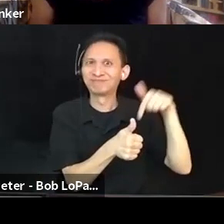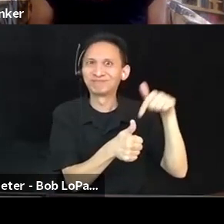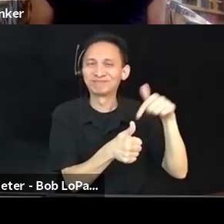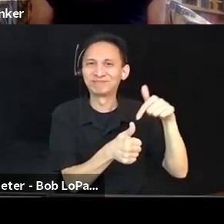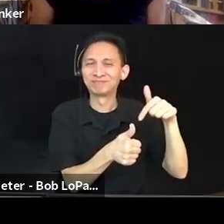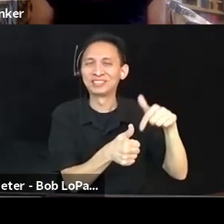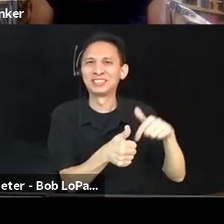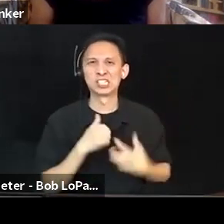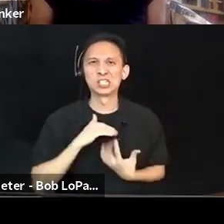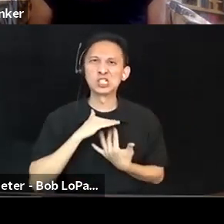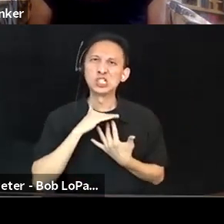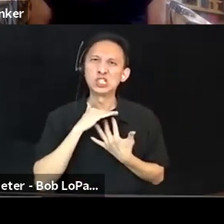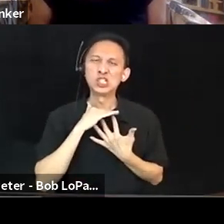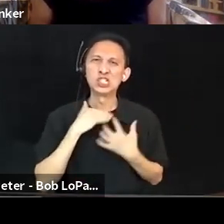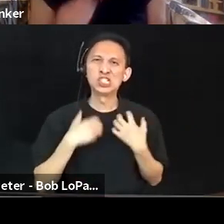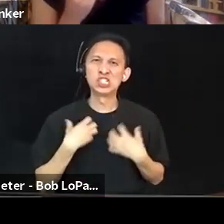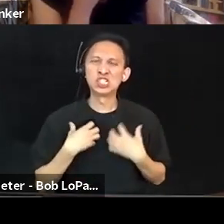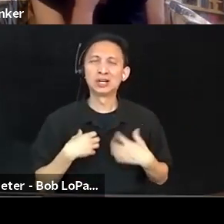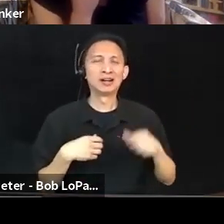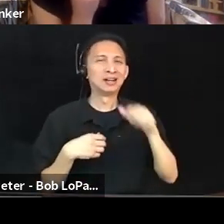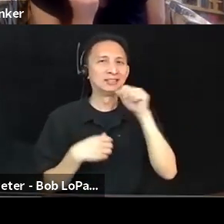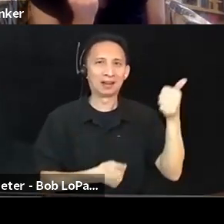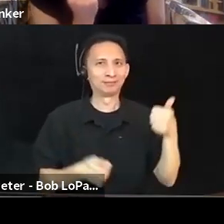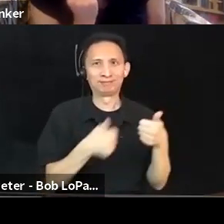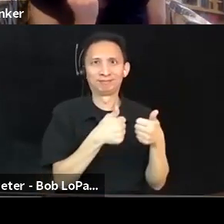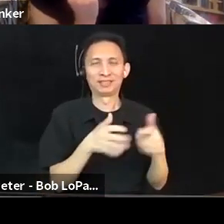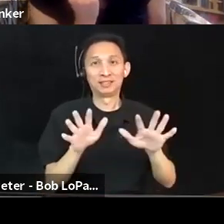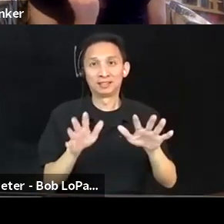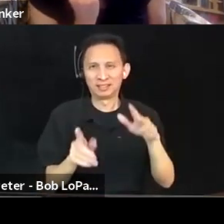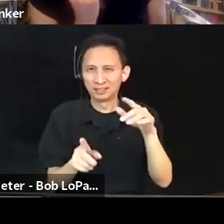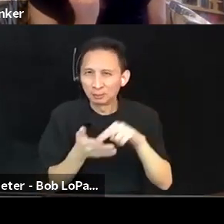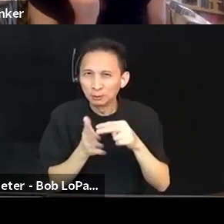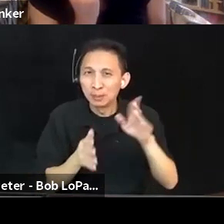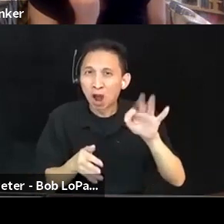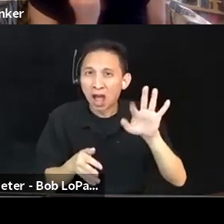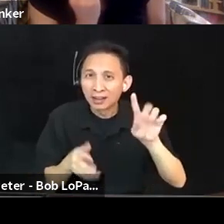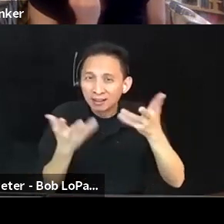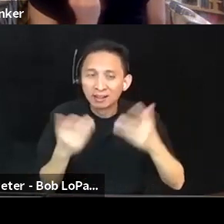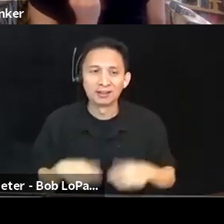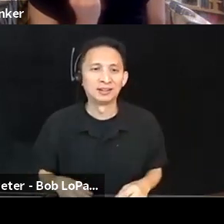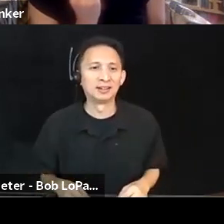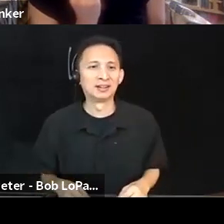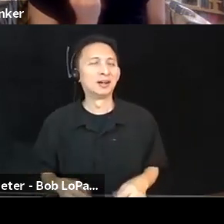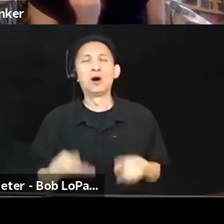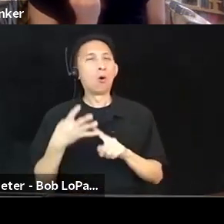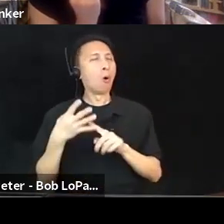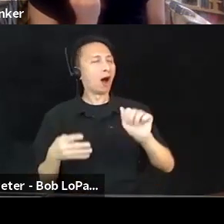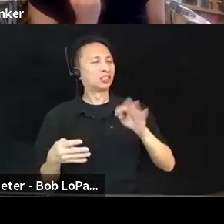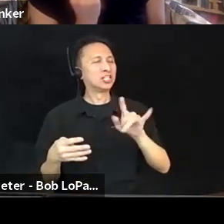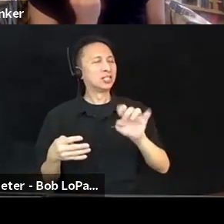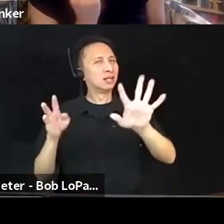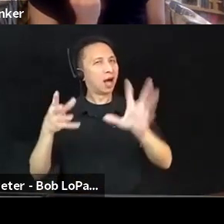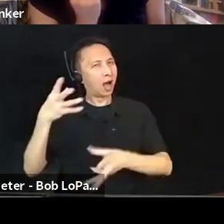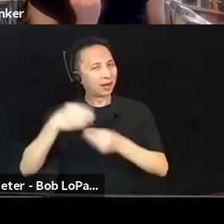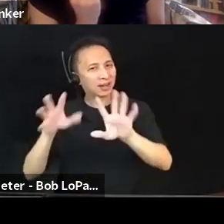of the resentment along with it. I don't mean to put words in your mouth, Brad, but no, but I recognize that. And there's something of a tension